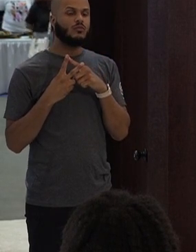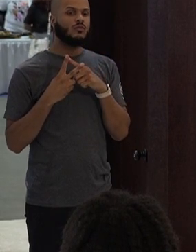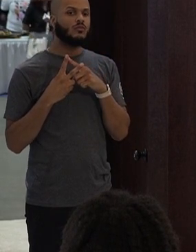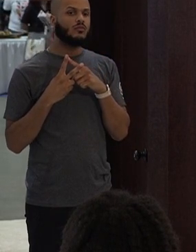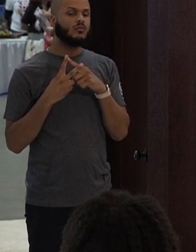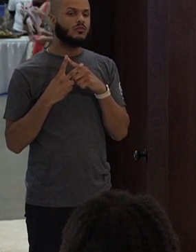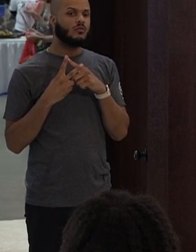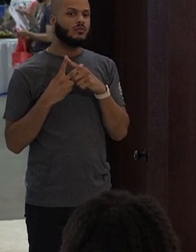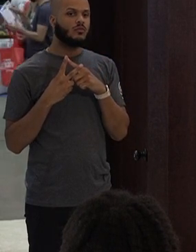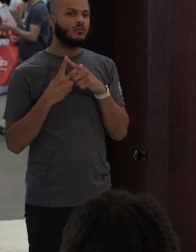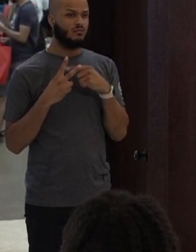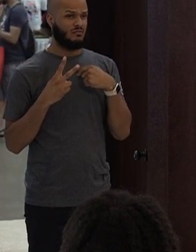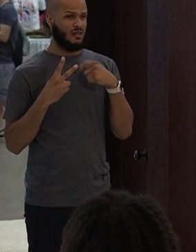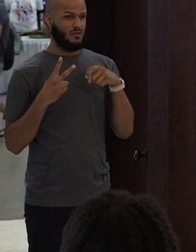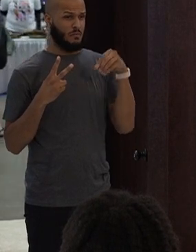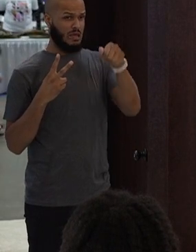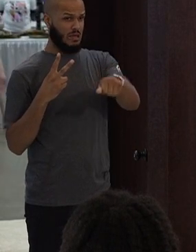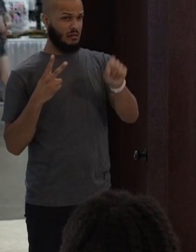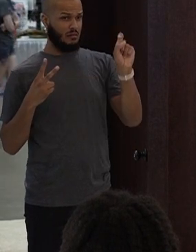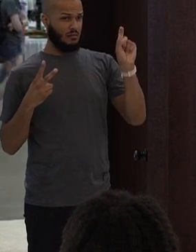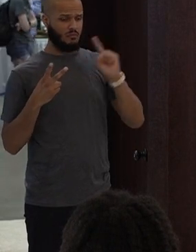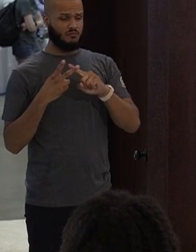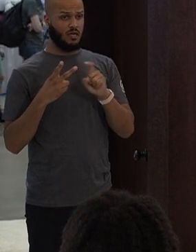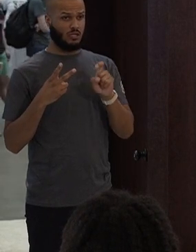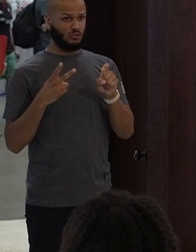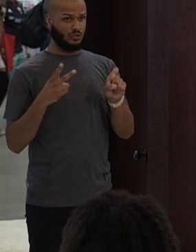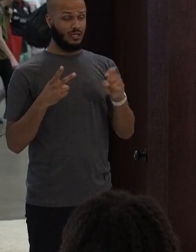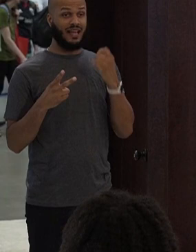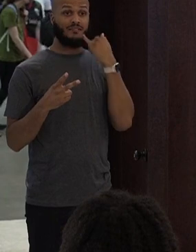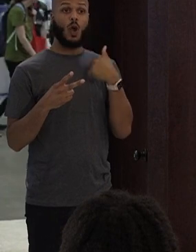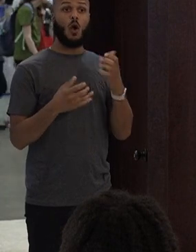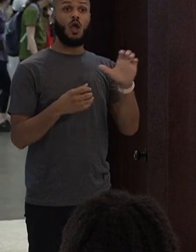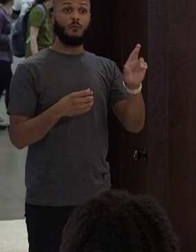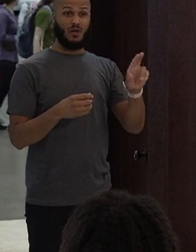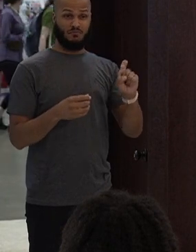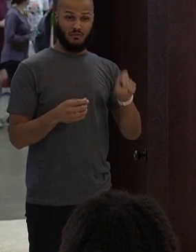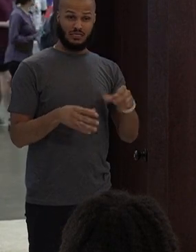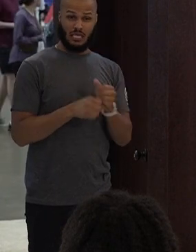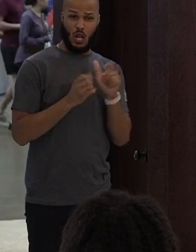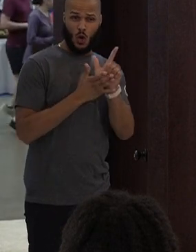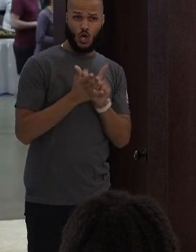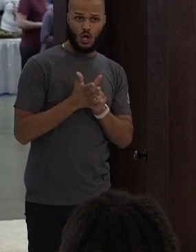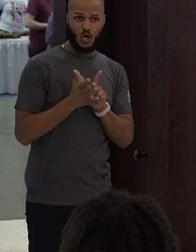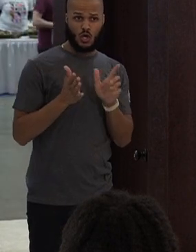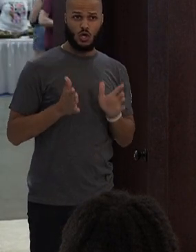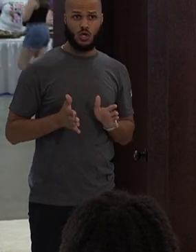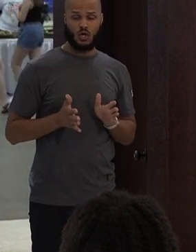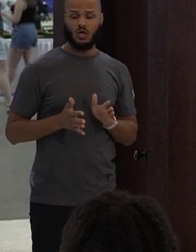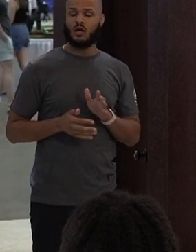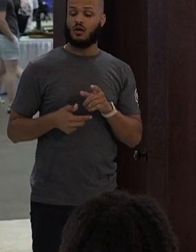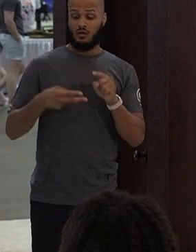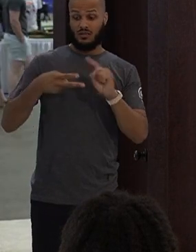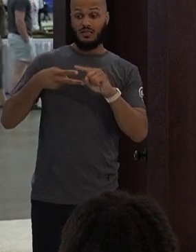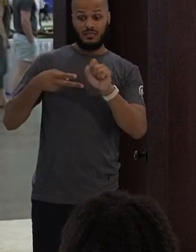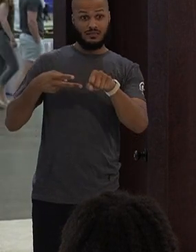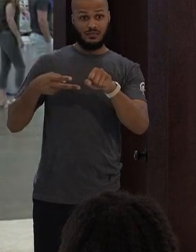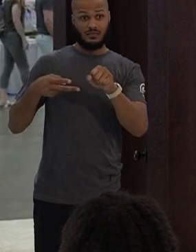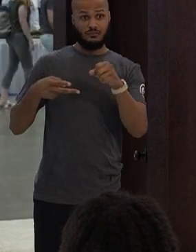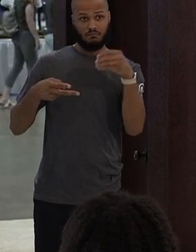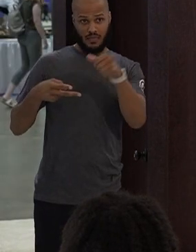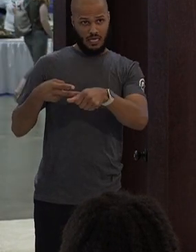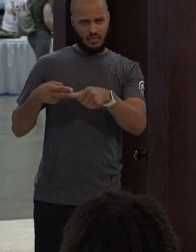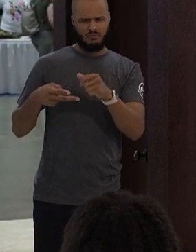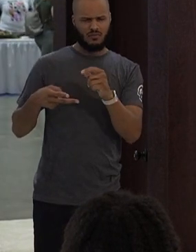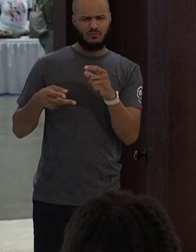do you need to pay? And second, you need to get a lawyer? So, yes, you need to pay. It doesn't cost very much.